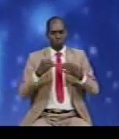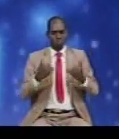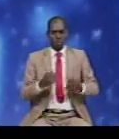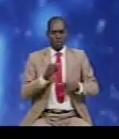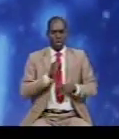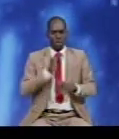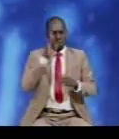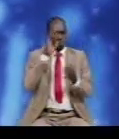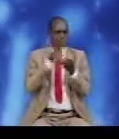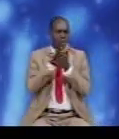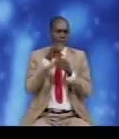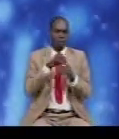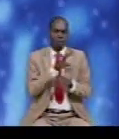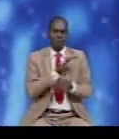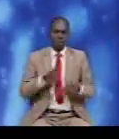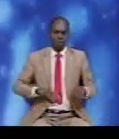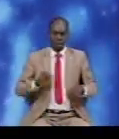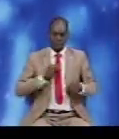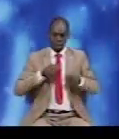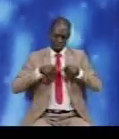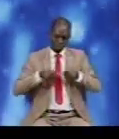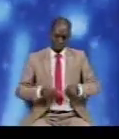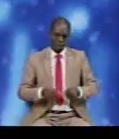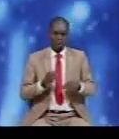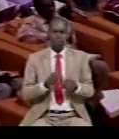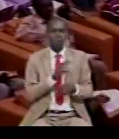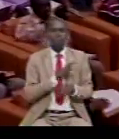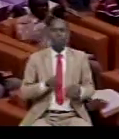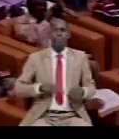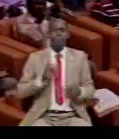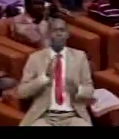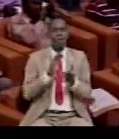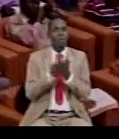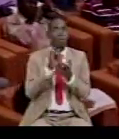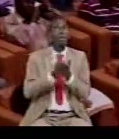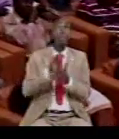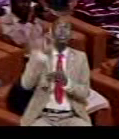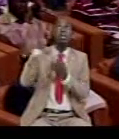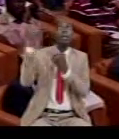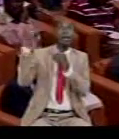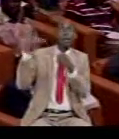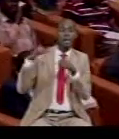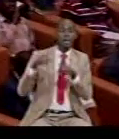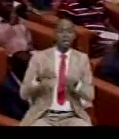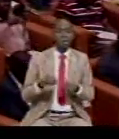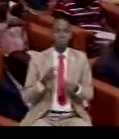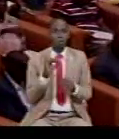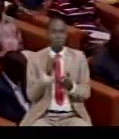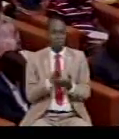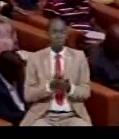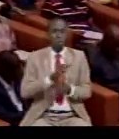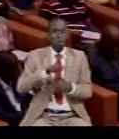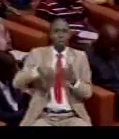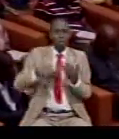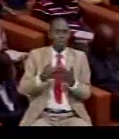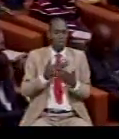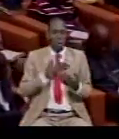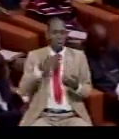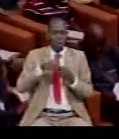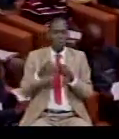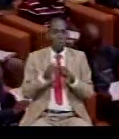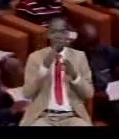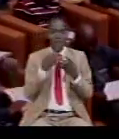I hide in Christ. I believe that he came so that all my problems are solved.